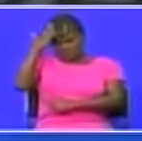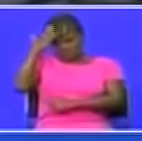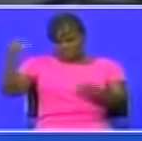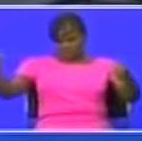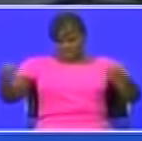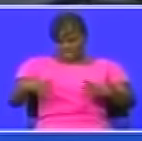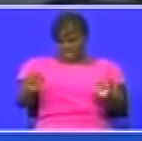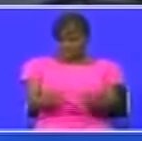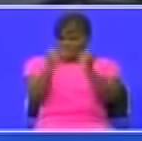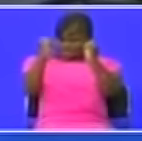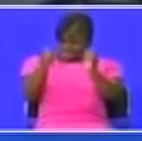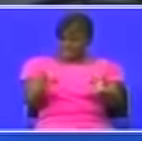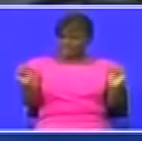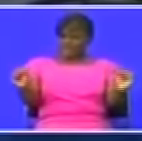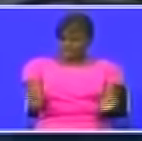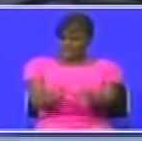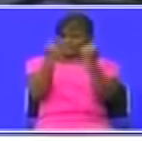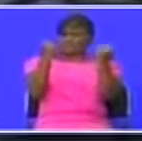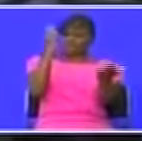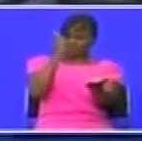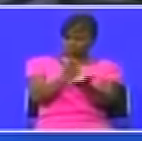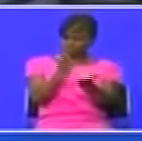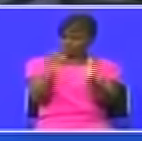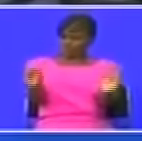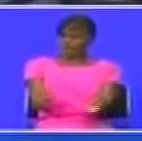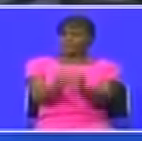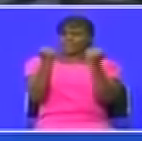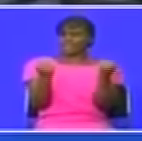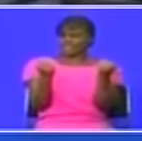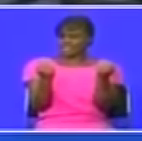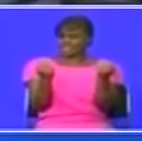place. If what took place did actually take place,